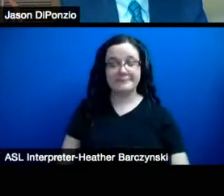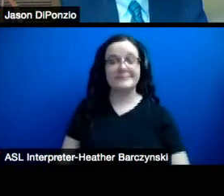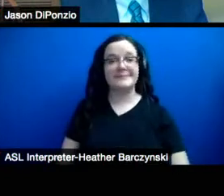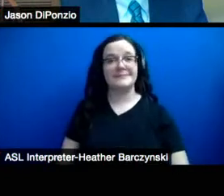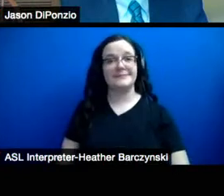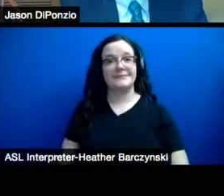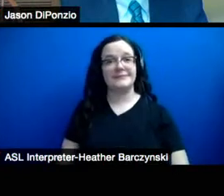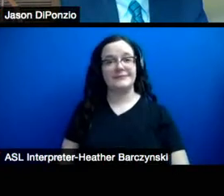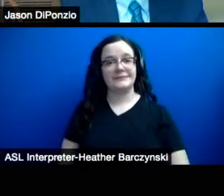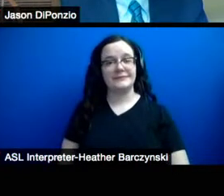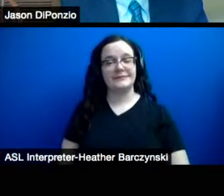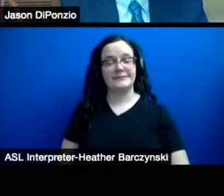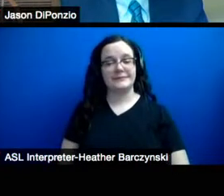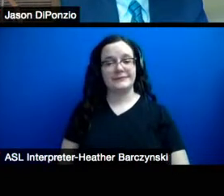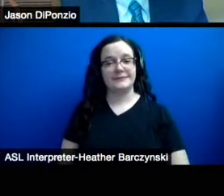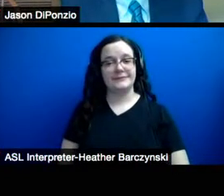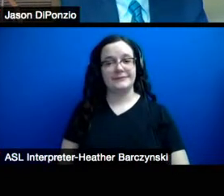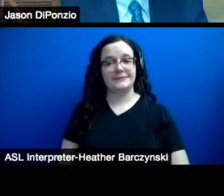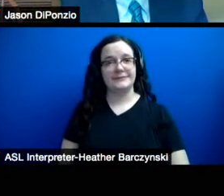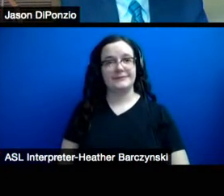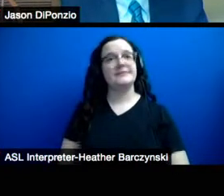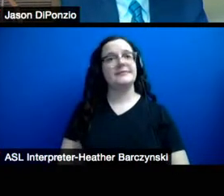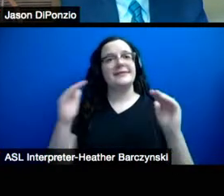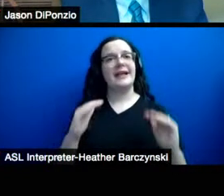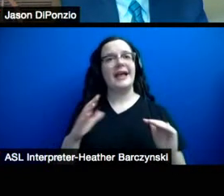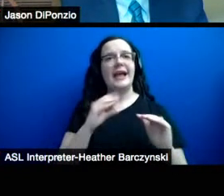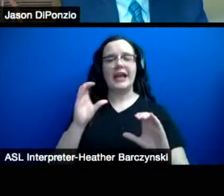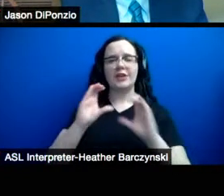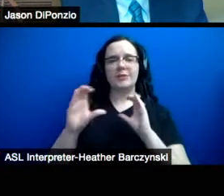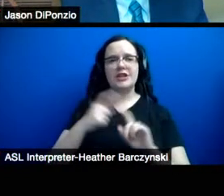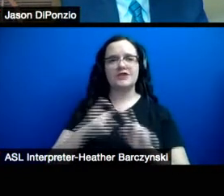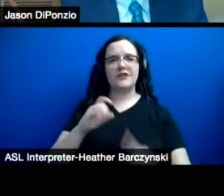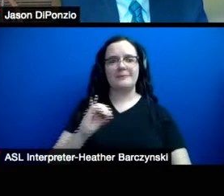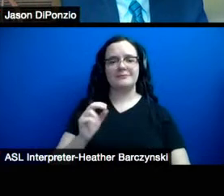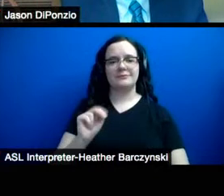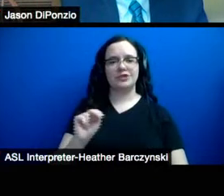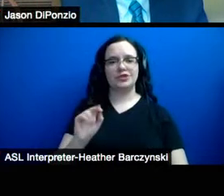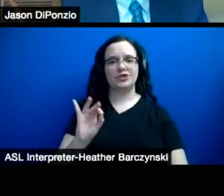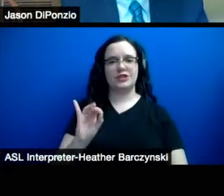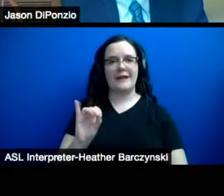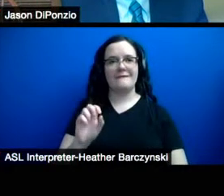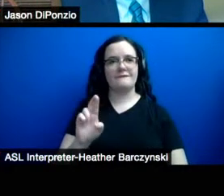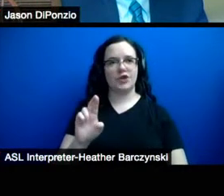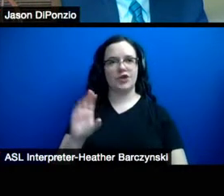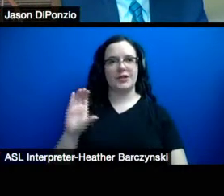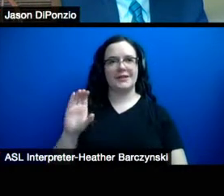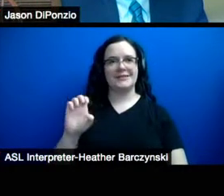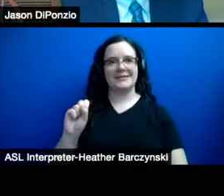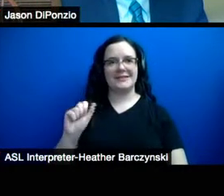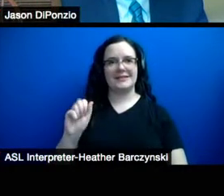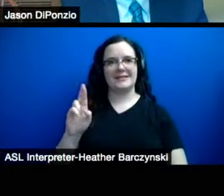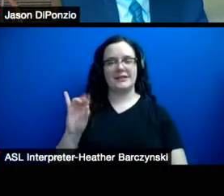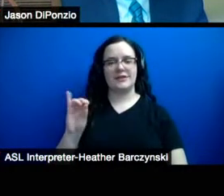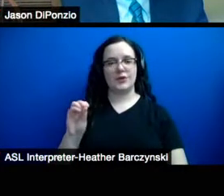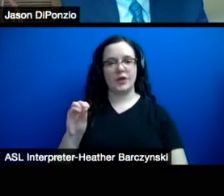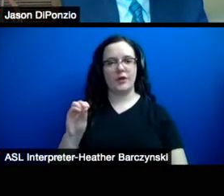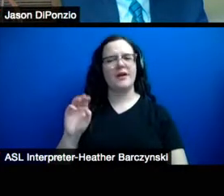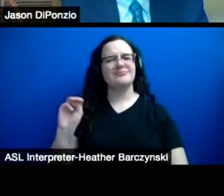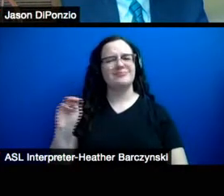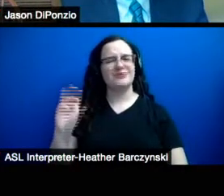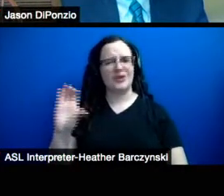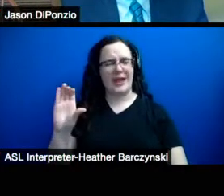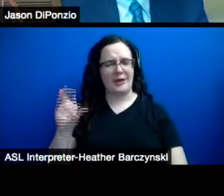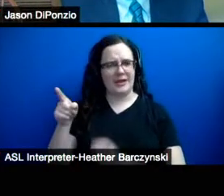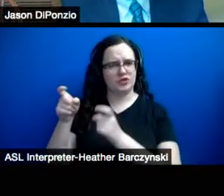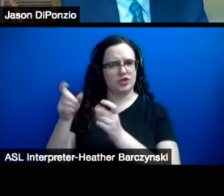And communication from Jennifer Cesarino, Monroe County Controller, advising us that our sales